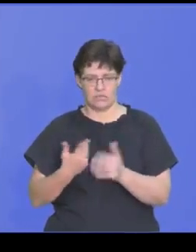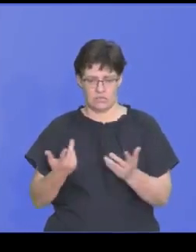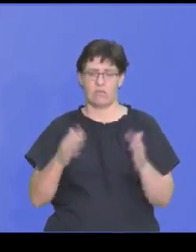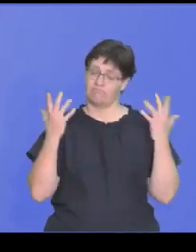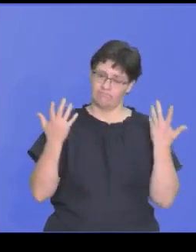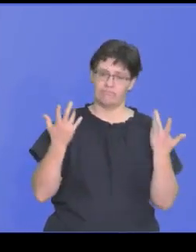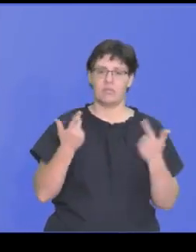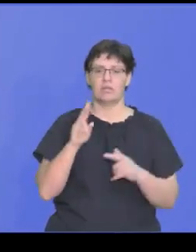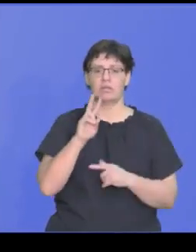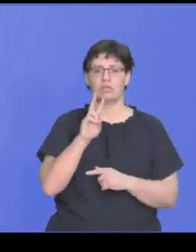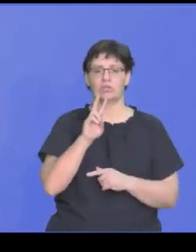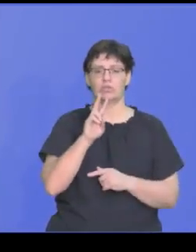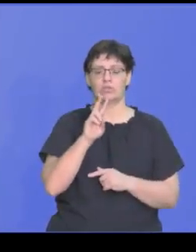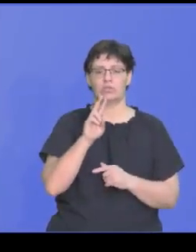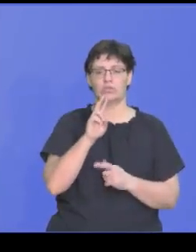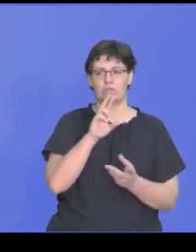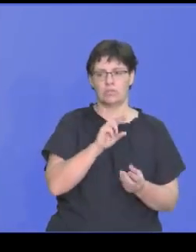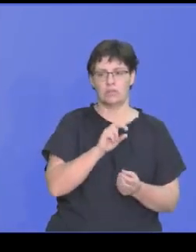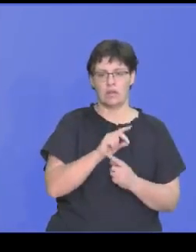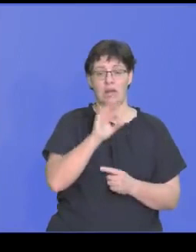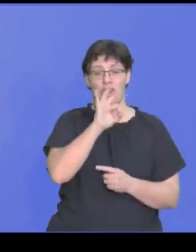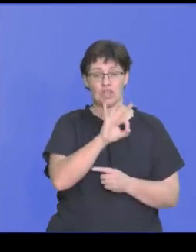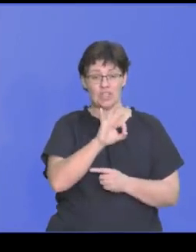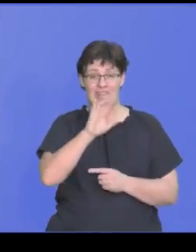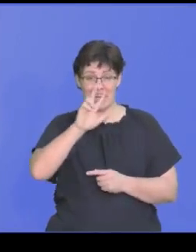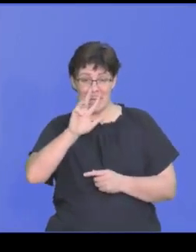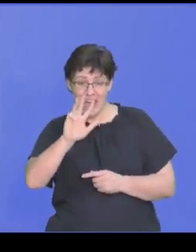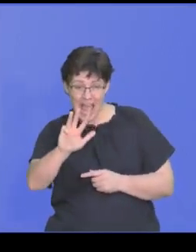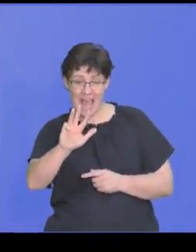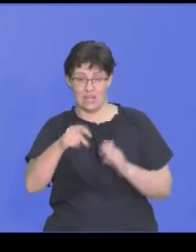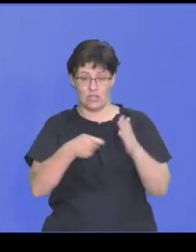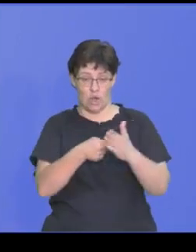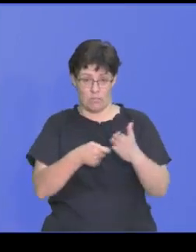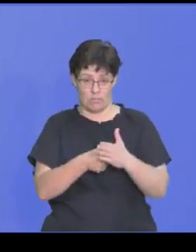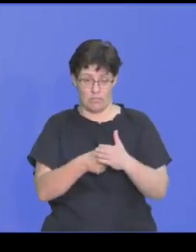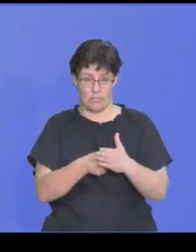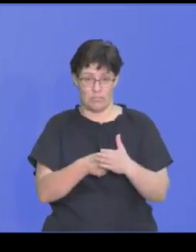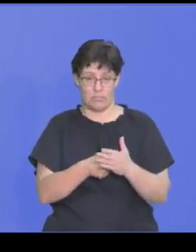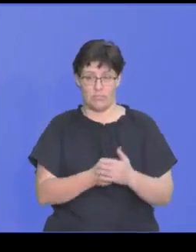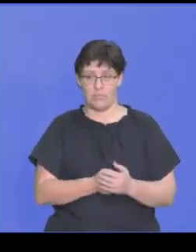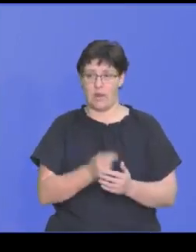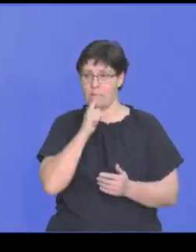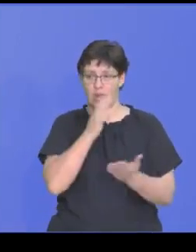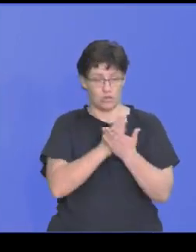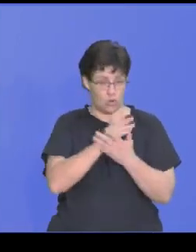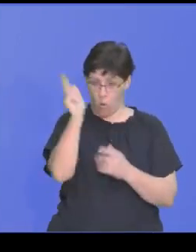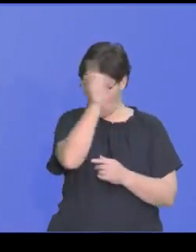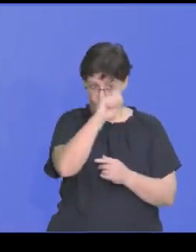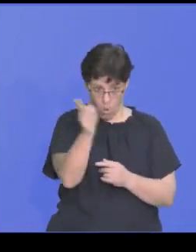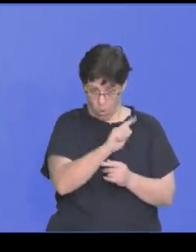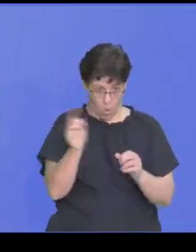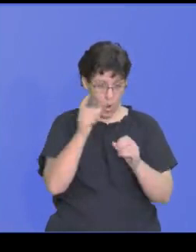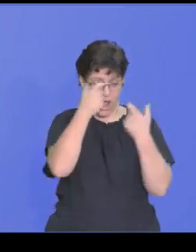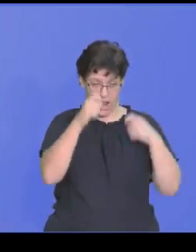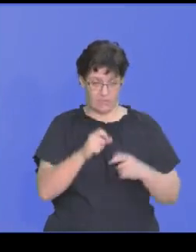14, 15. So 20 and 19, I've got 39 shops. So now make sure you've highlighted all